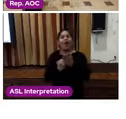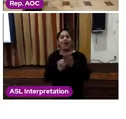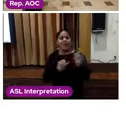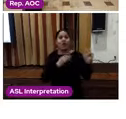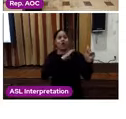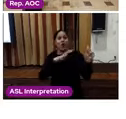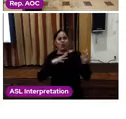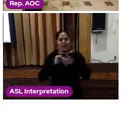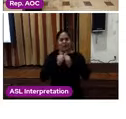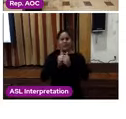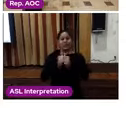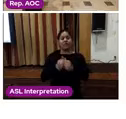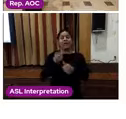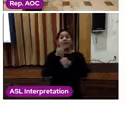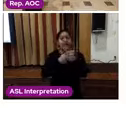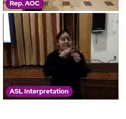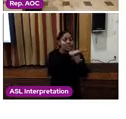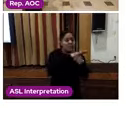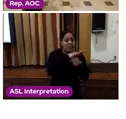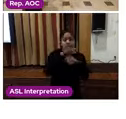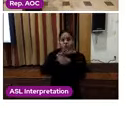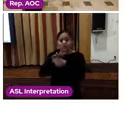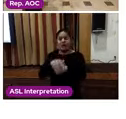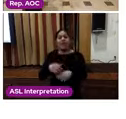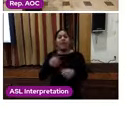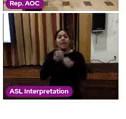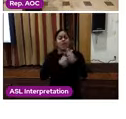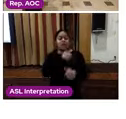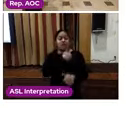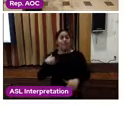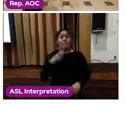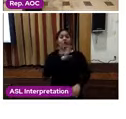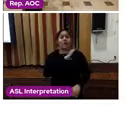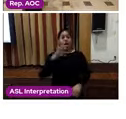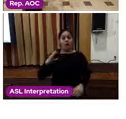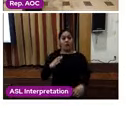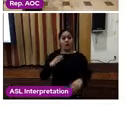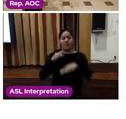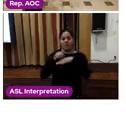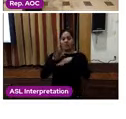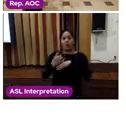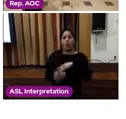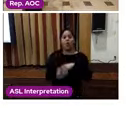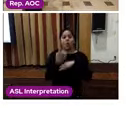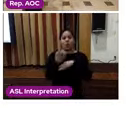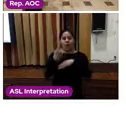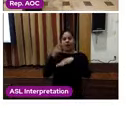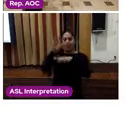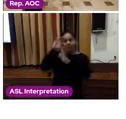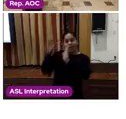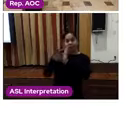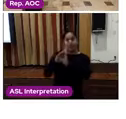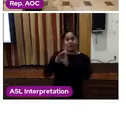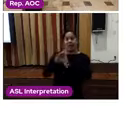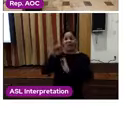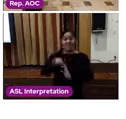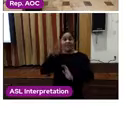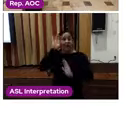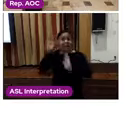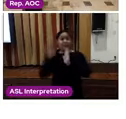Competition. Each district, each member of Congress gets to select one submission, and that submission will be hung